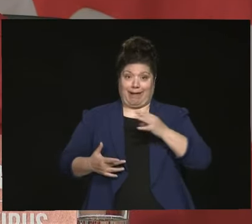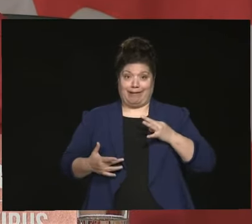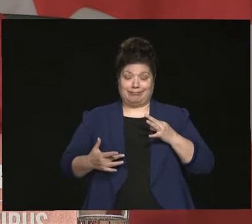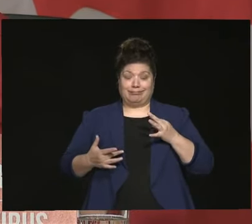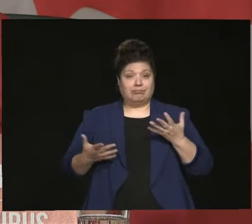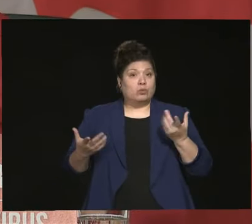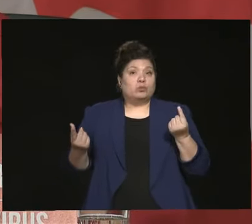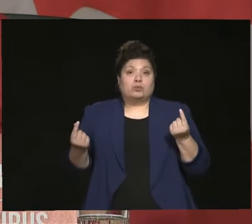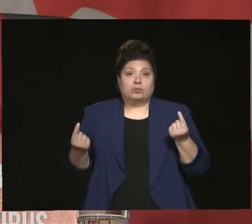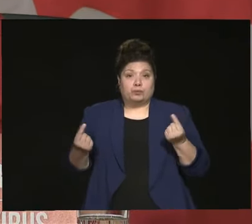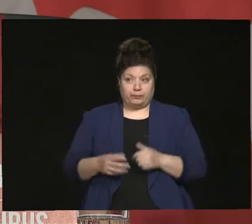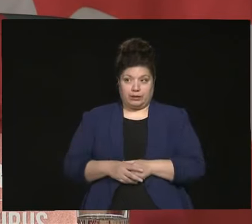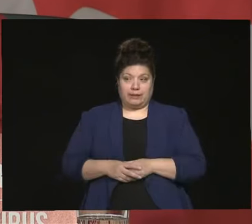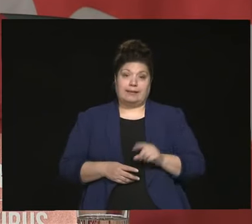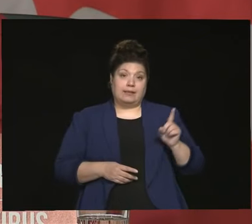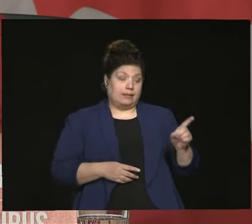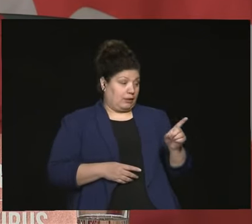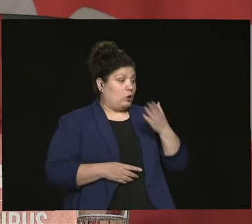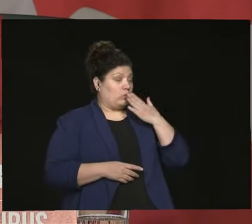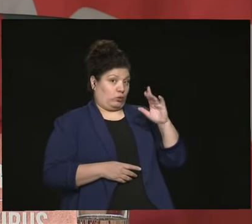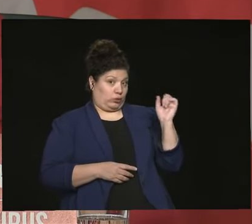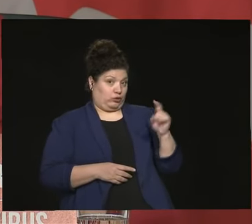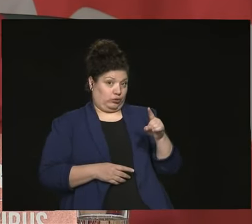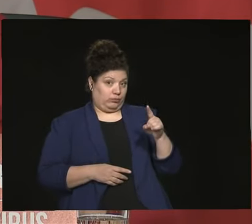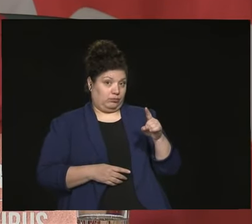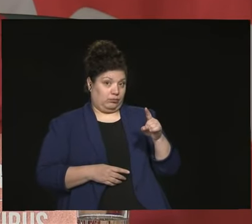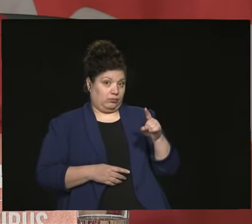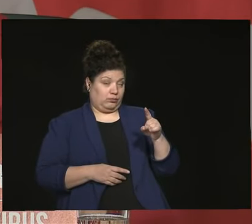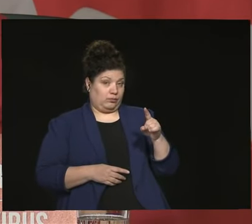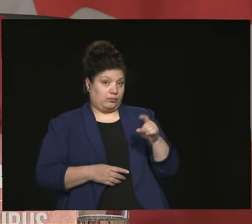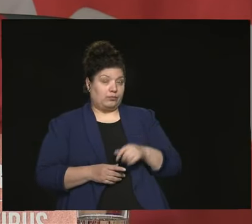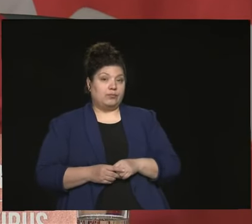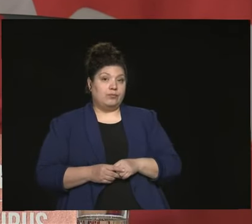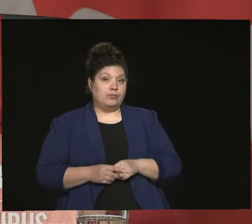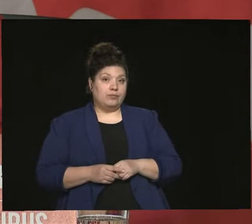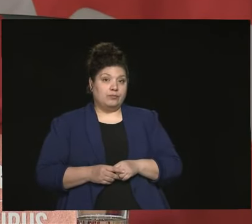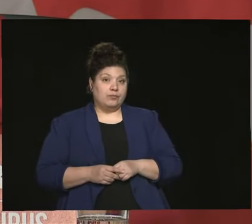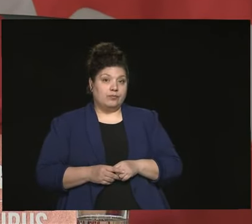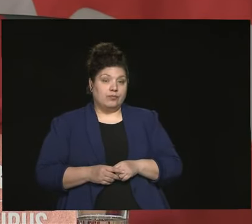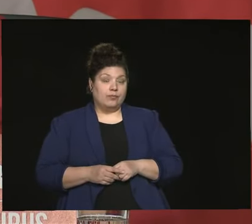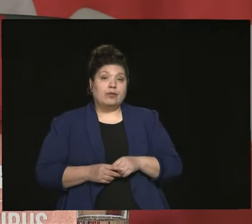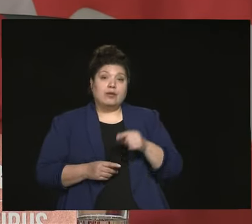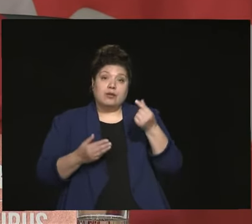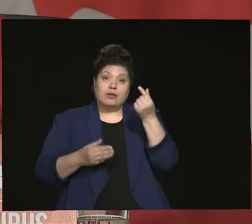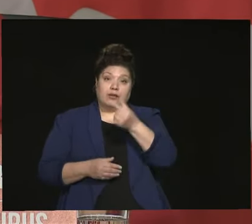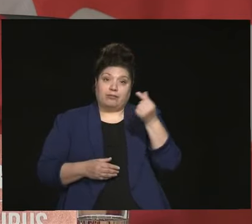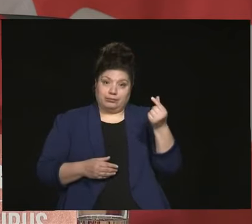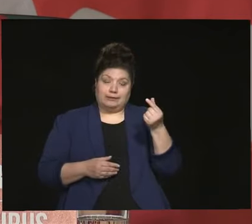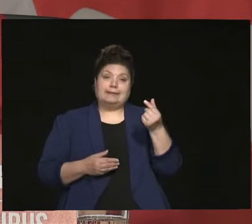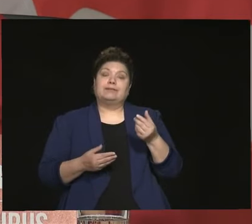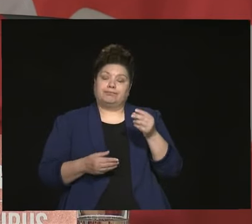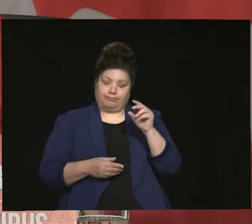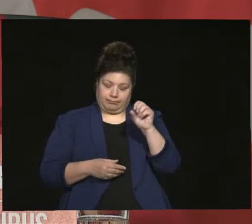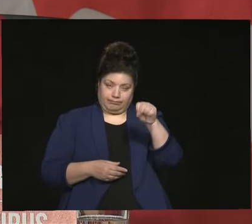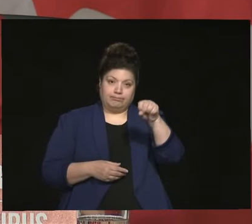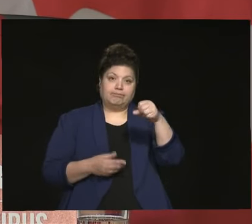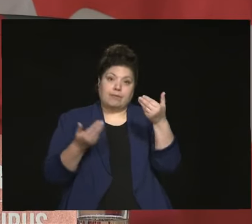question, Julie, and that is something that our government has been working on, that I've been